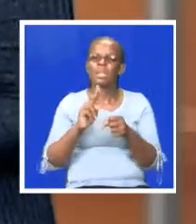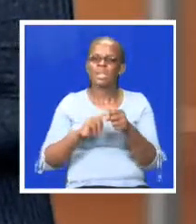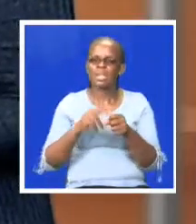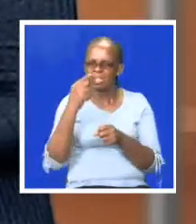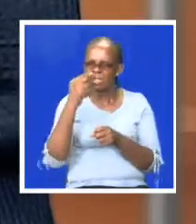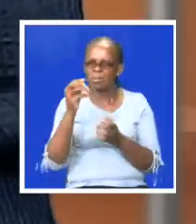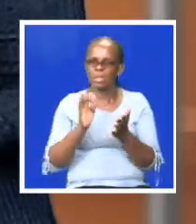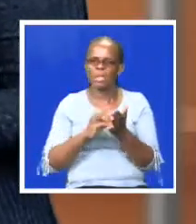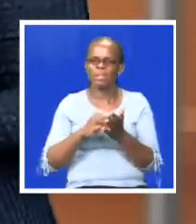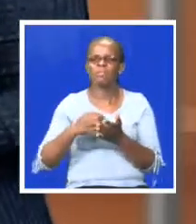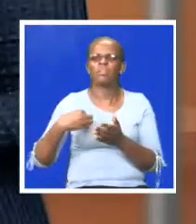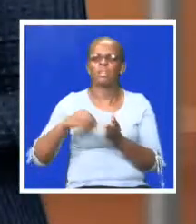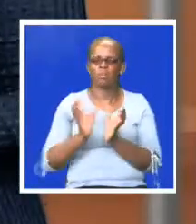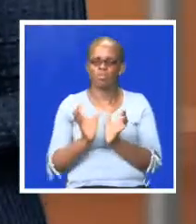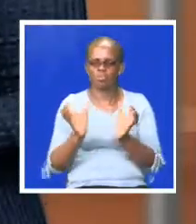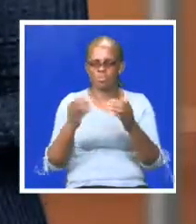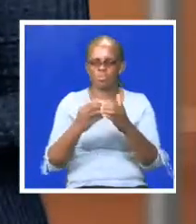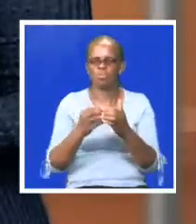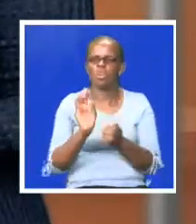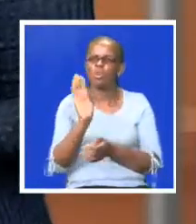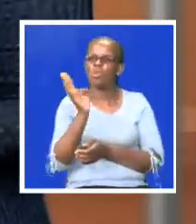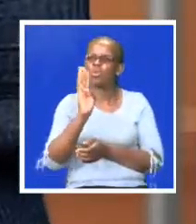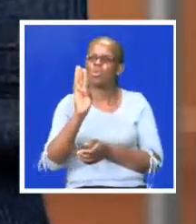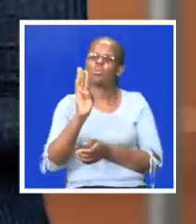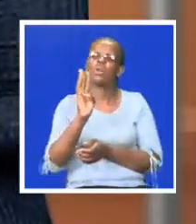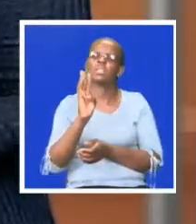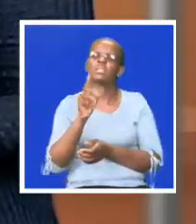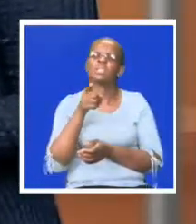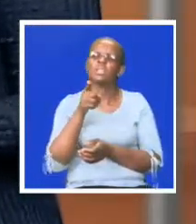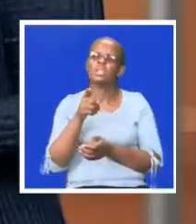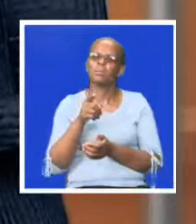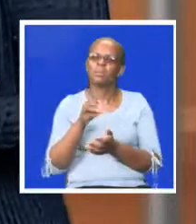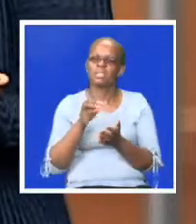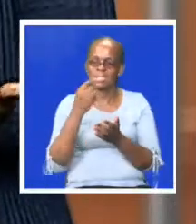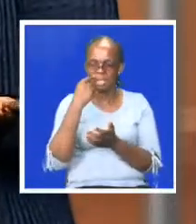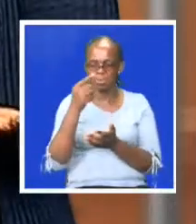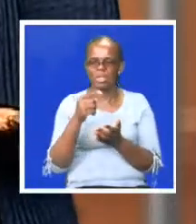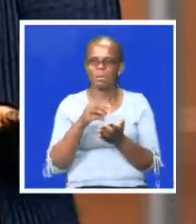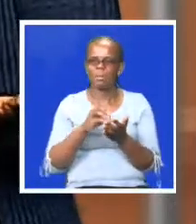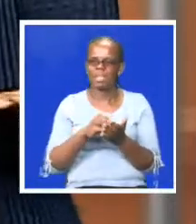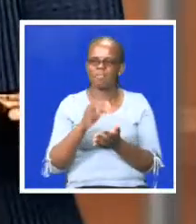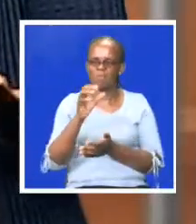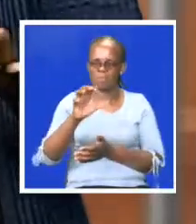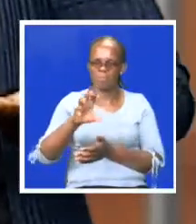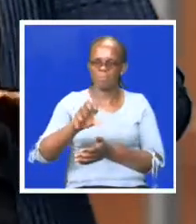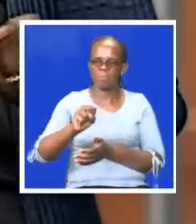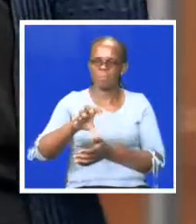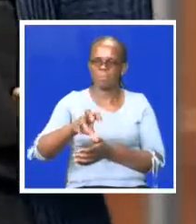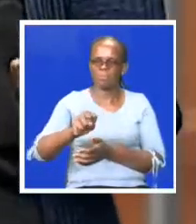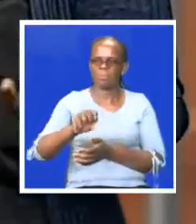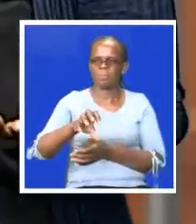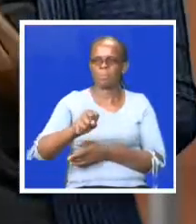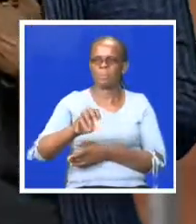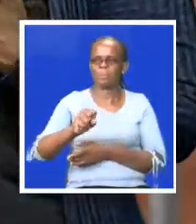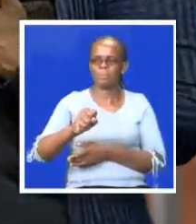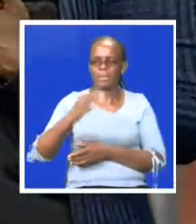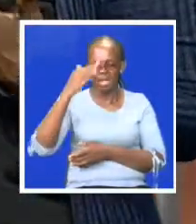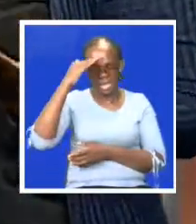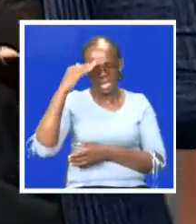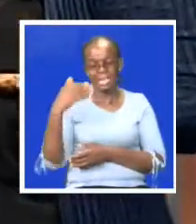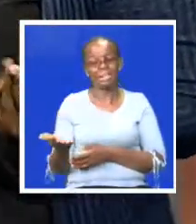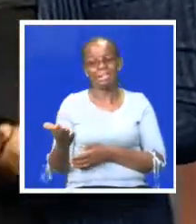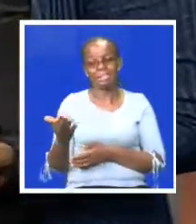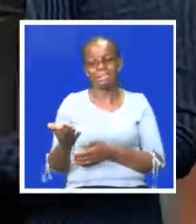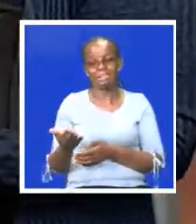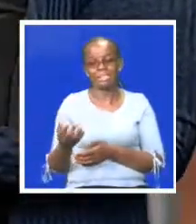in color. And what is it? It is sour milk, emasi. I don't know if some of you like emasi. I do